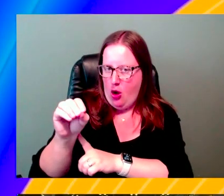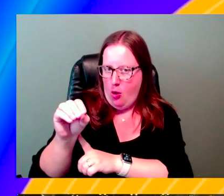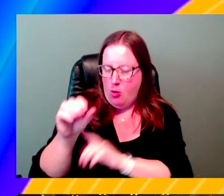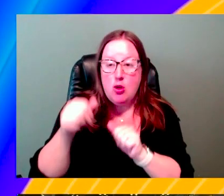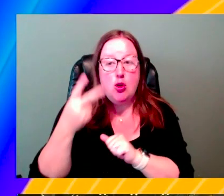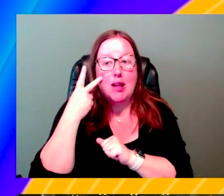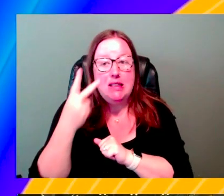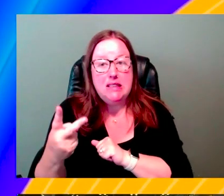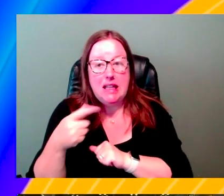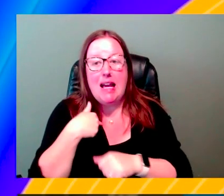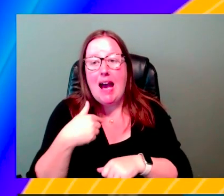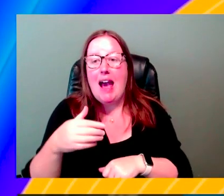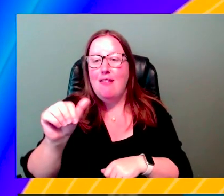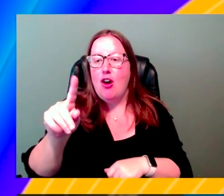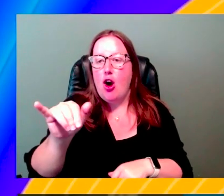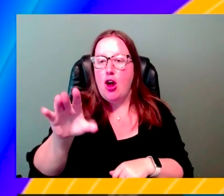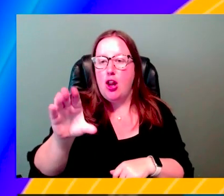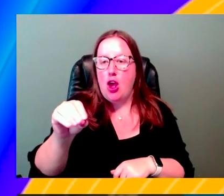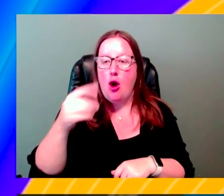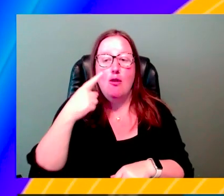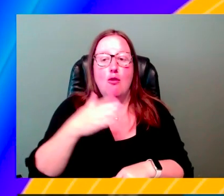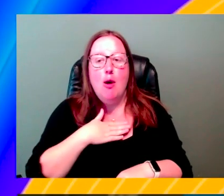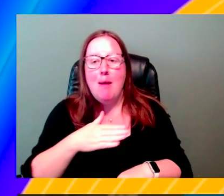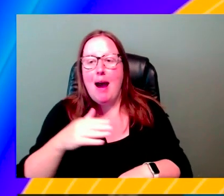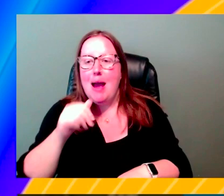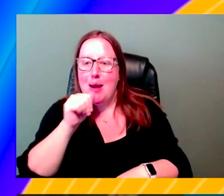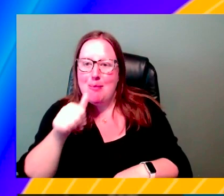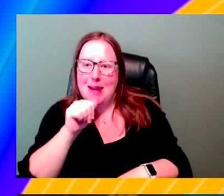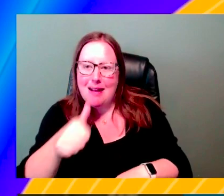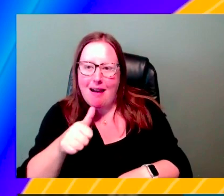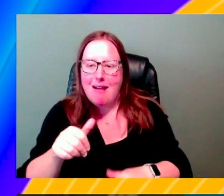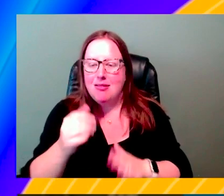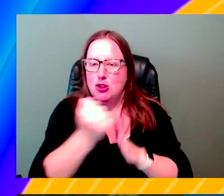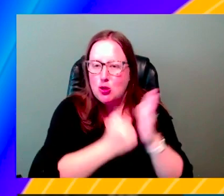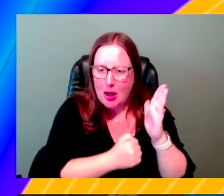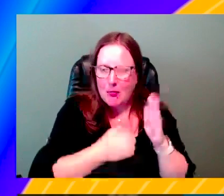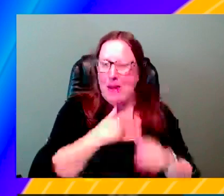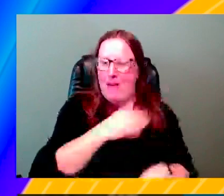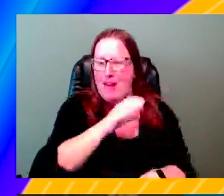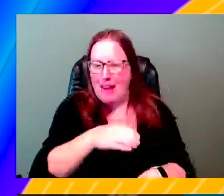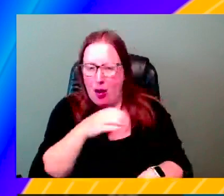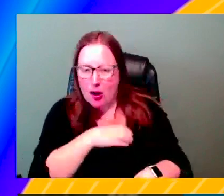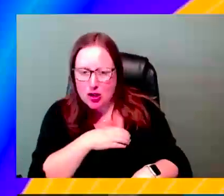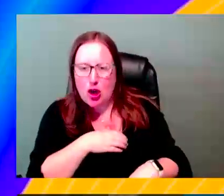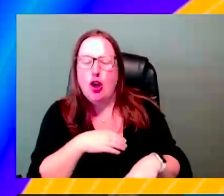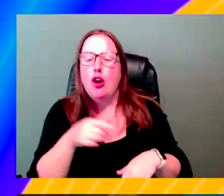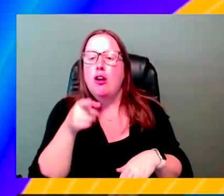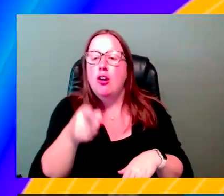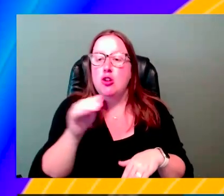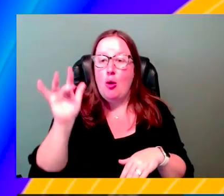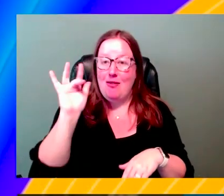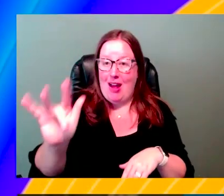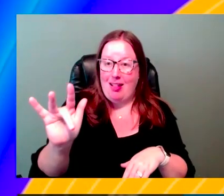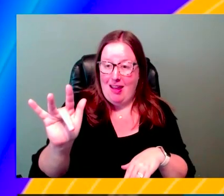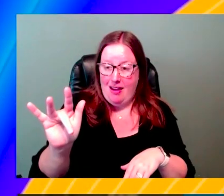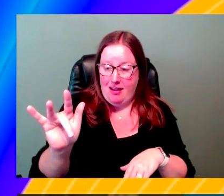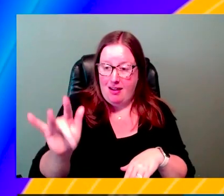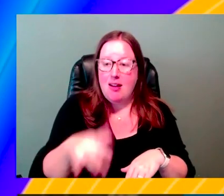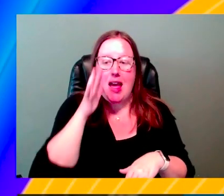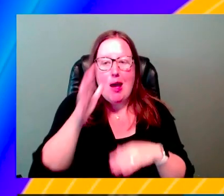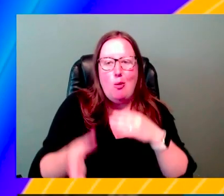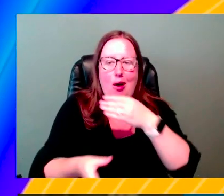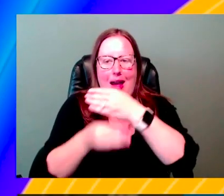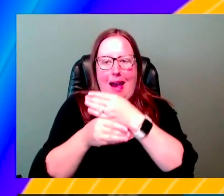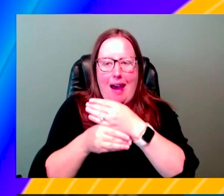generated audio for my Peanuts script. So I have a character and then a narrator. And if I click on this, the audio will get added to its own